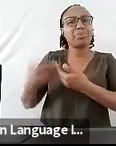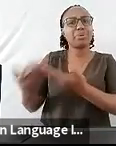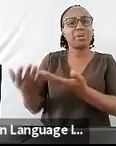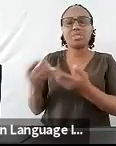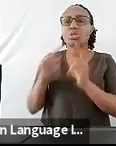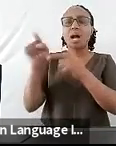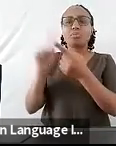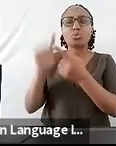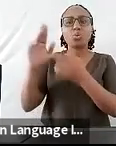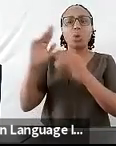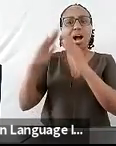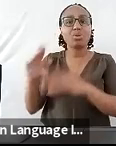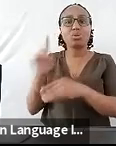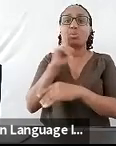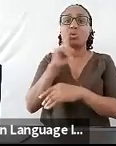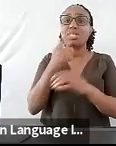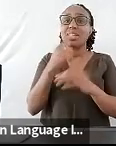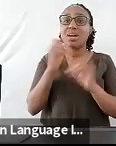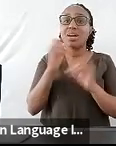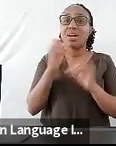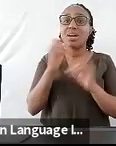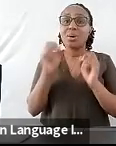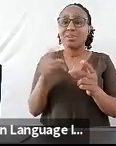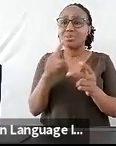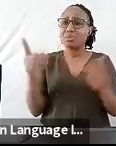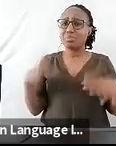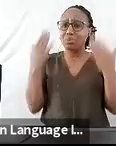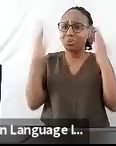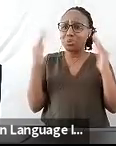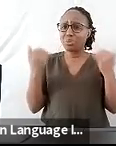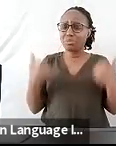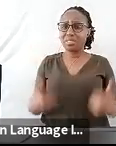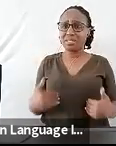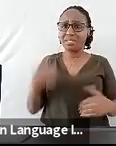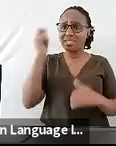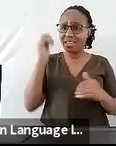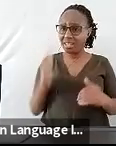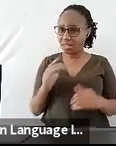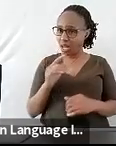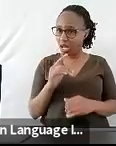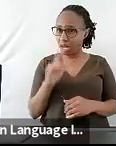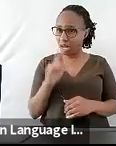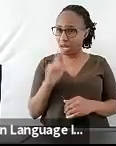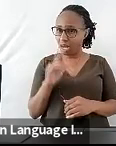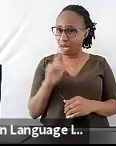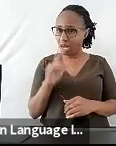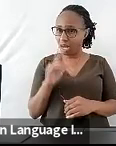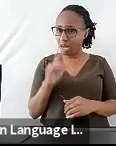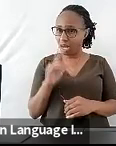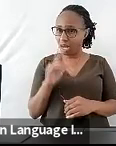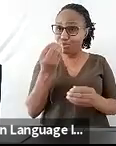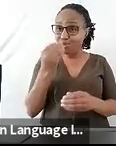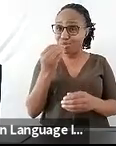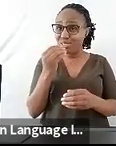don't even know me. You know, as a Kenyan, as a Nairobian, you're like, you wouldn't eat food from strangers. You wouldn't eat food from strangers. So it's like you